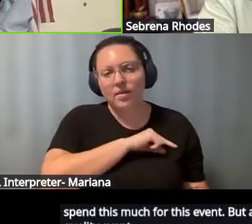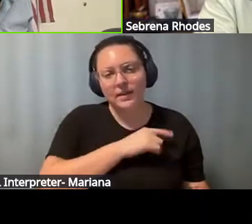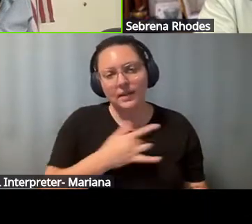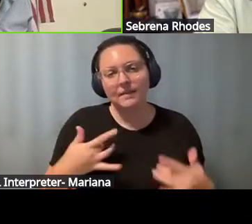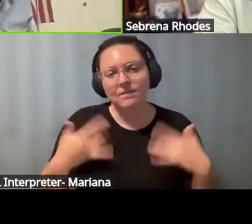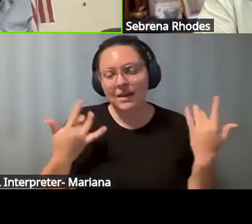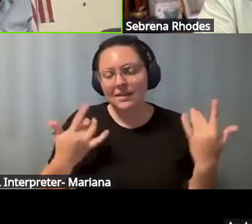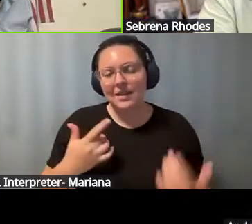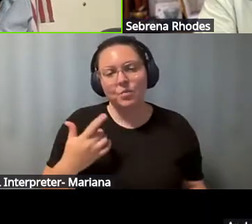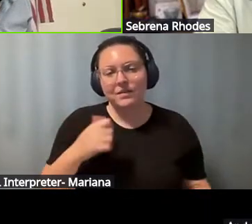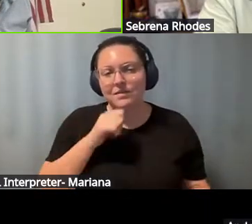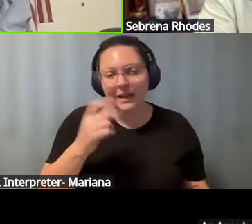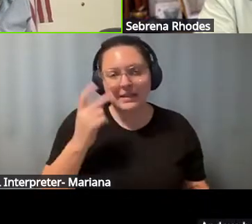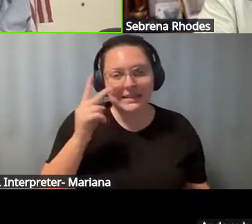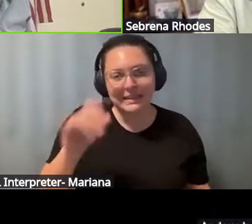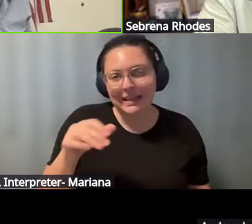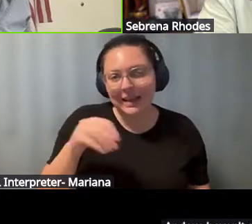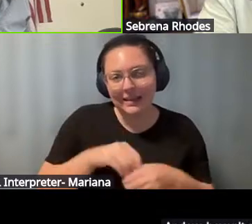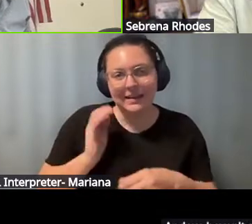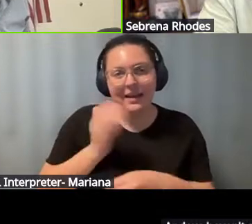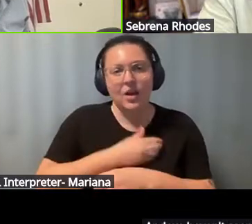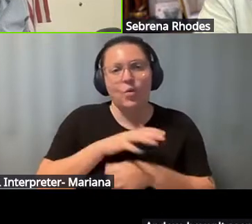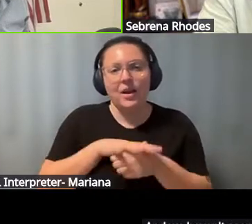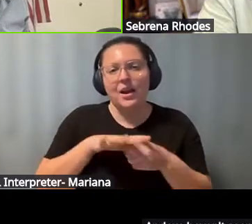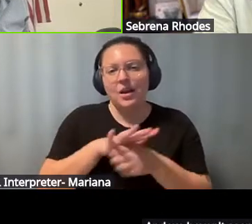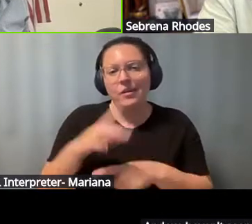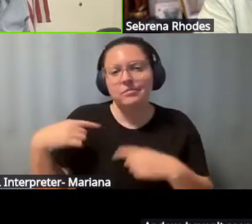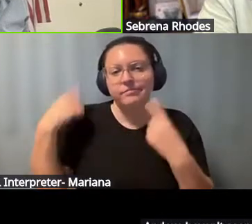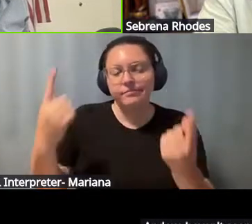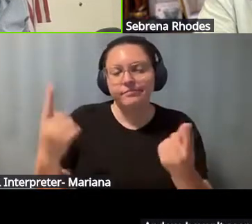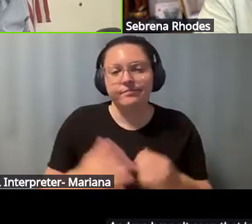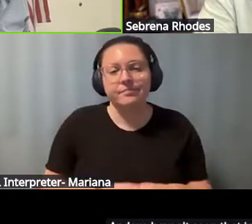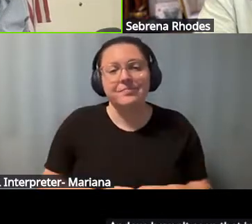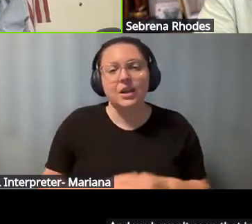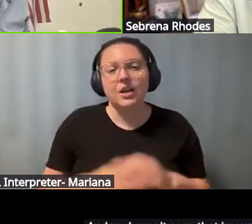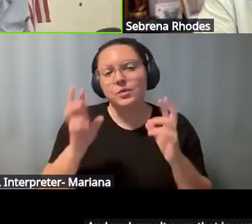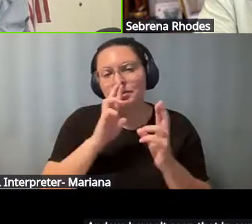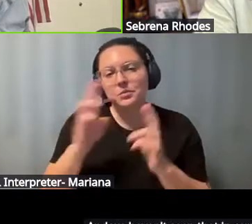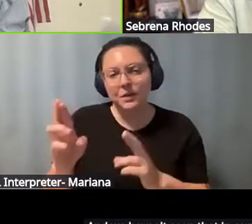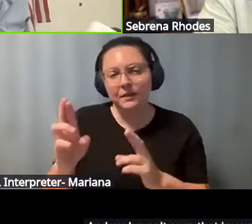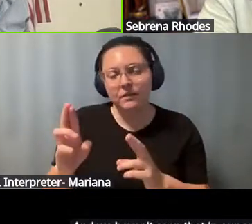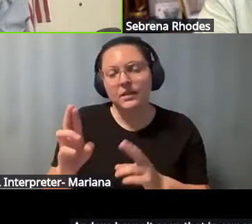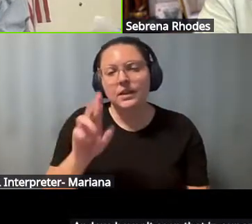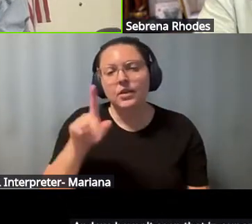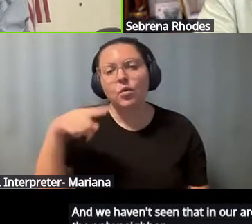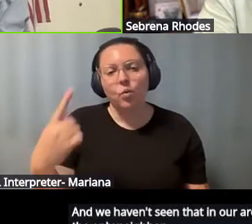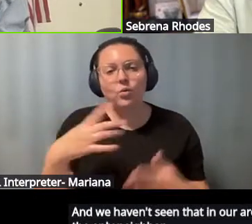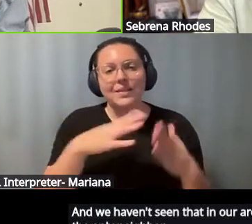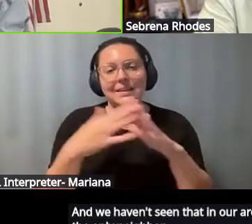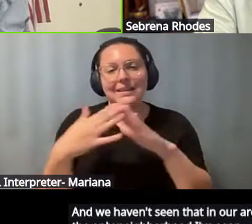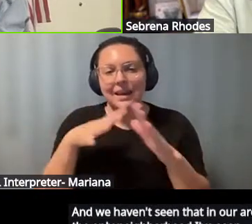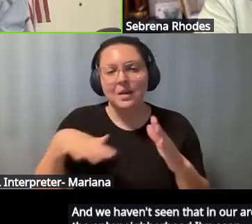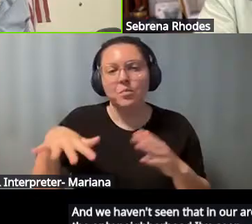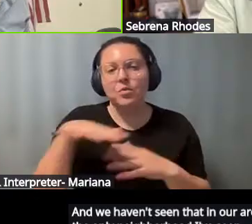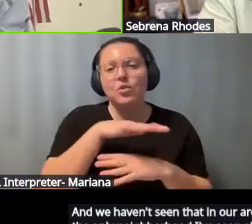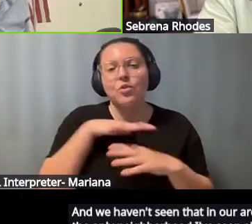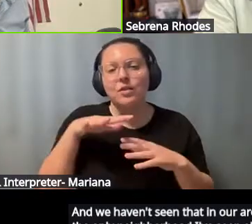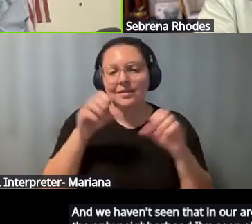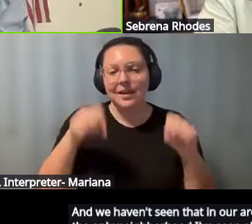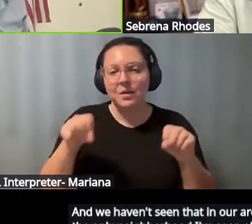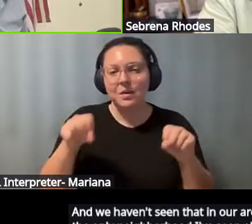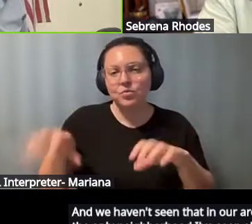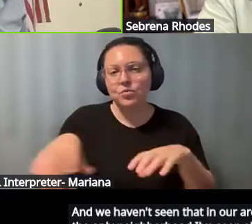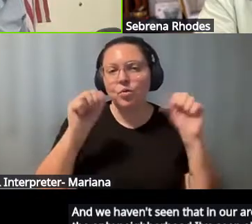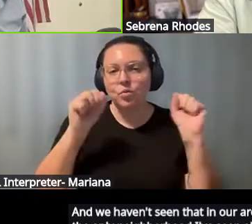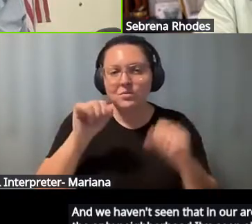haven't seen that in our area in a while. Respectfully, the only neighborhood I've seen able to put quality events is Ivy